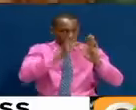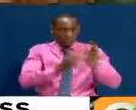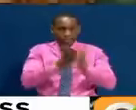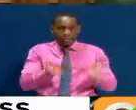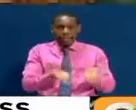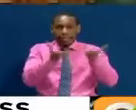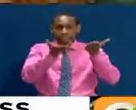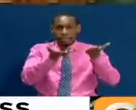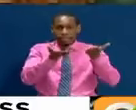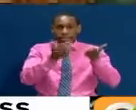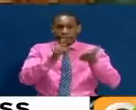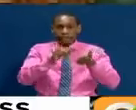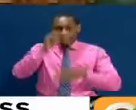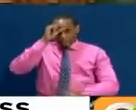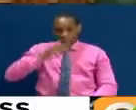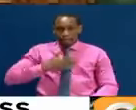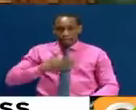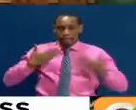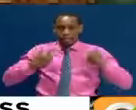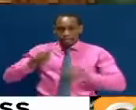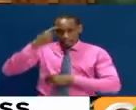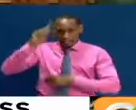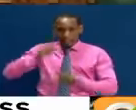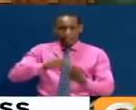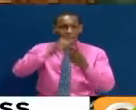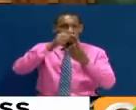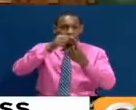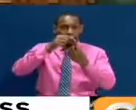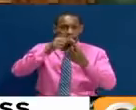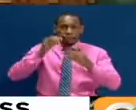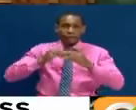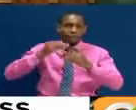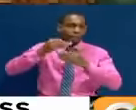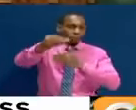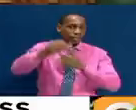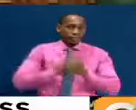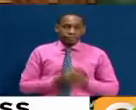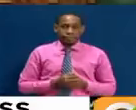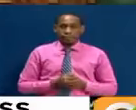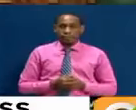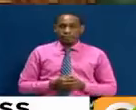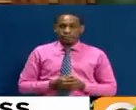enhancements to my administration's health policy priorities going forward.